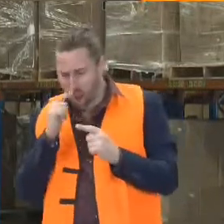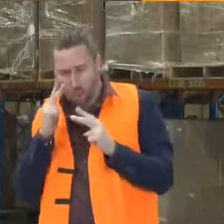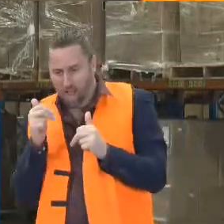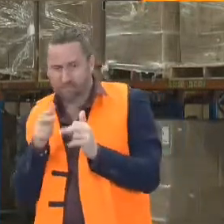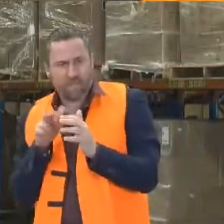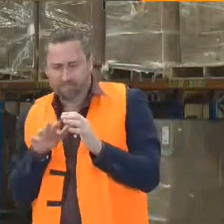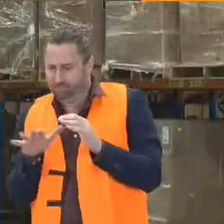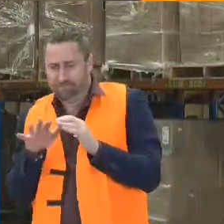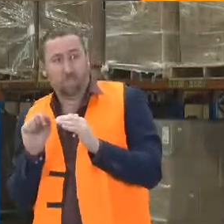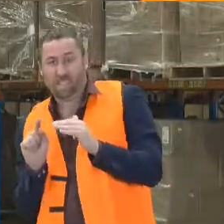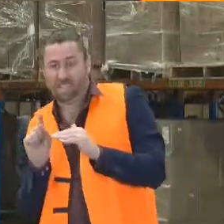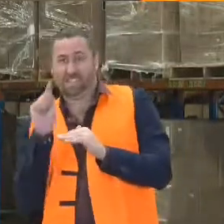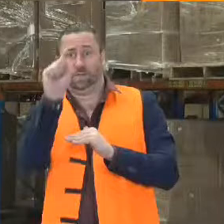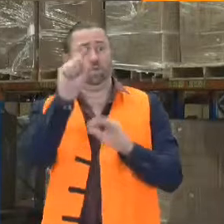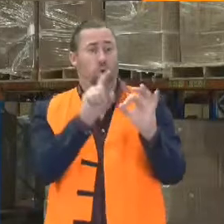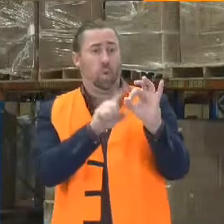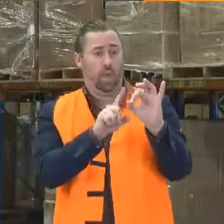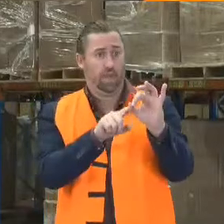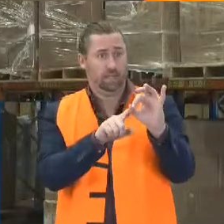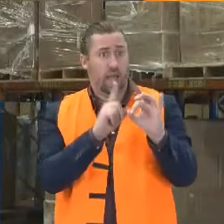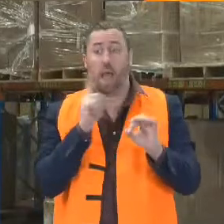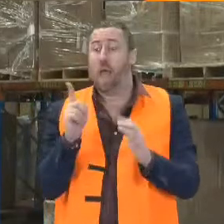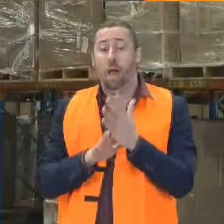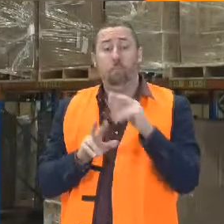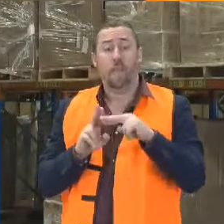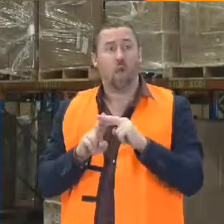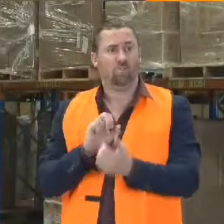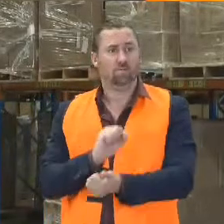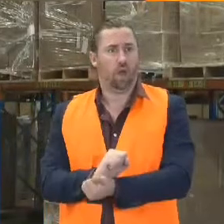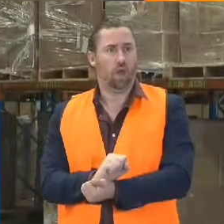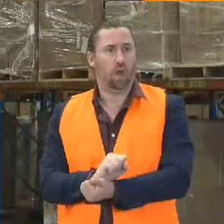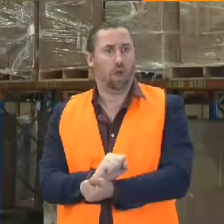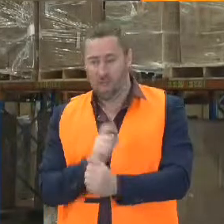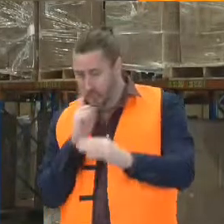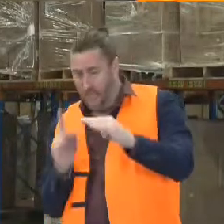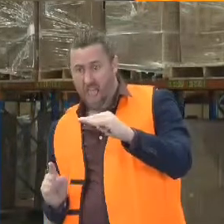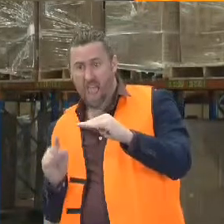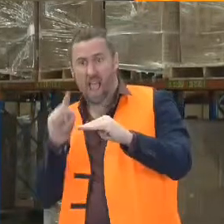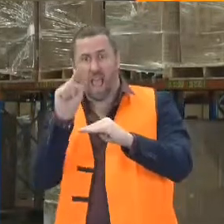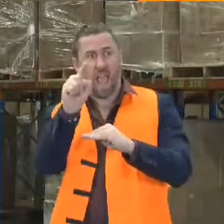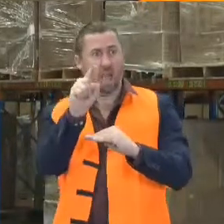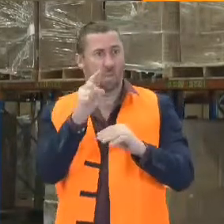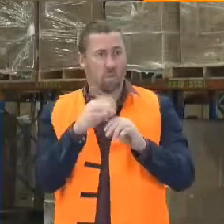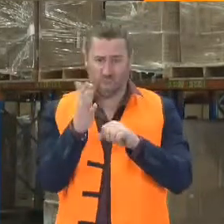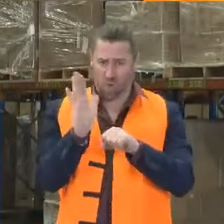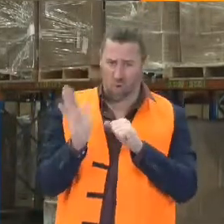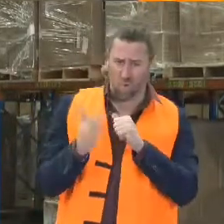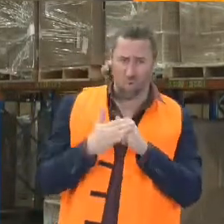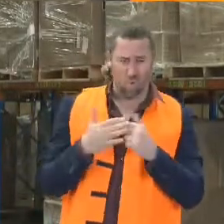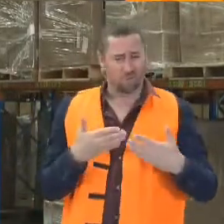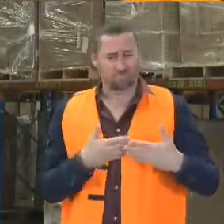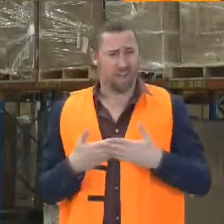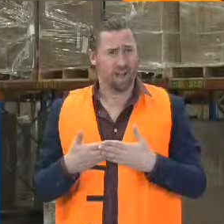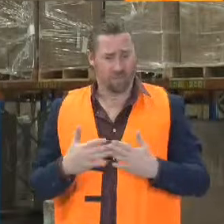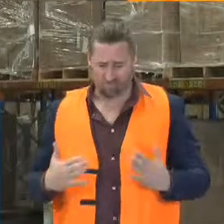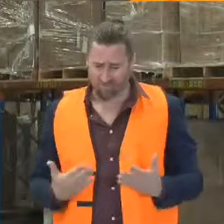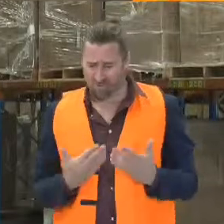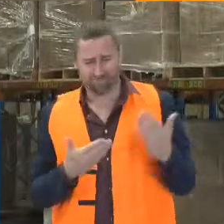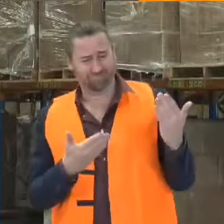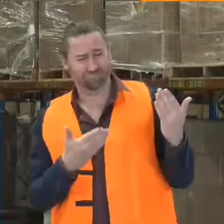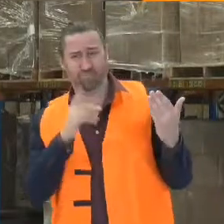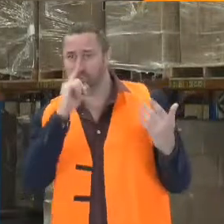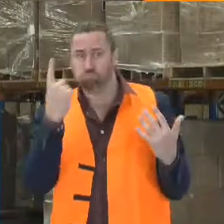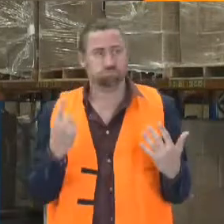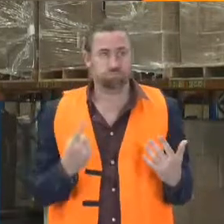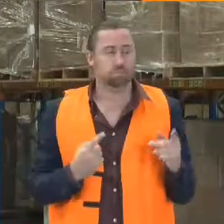Queensland, and the parents are saying they're not allowed to come to Queensland to be with the newborn baby. Do you know anything about that? Have you got details? Again, they